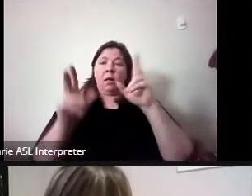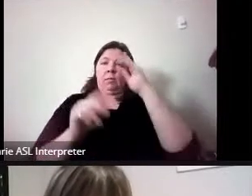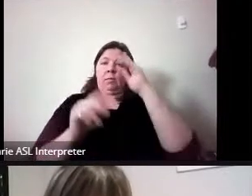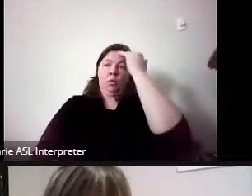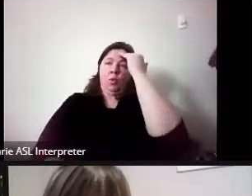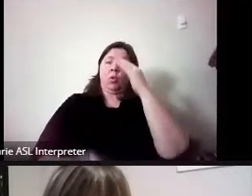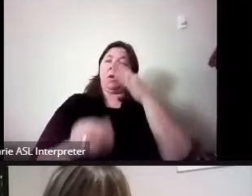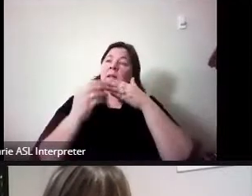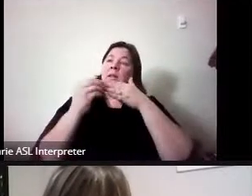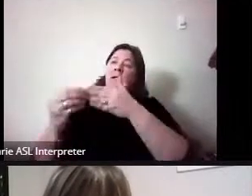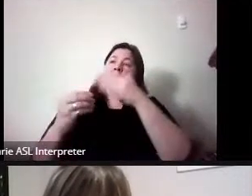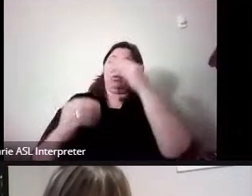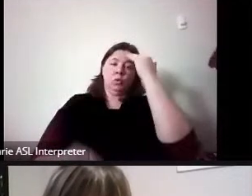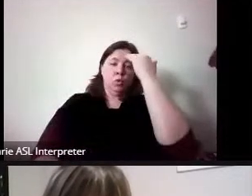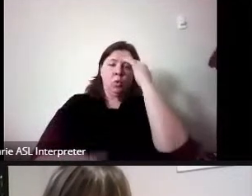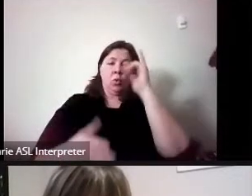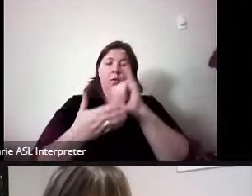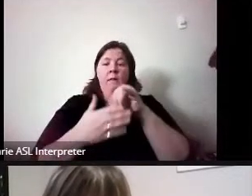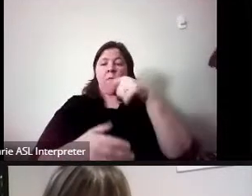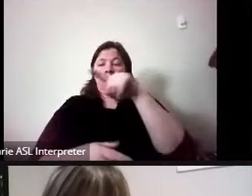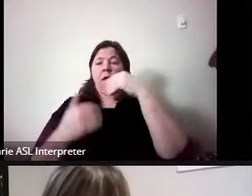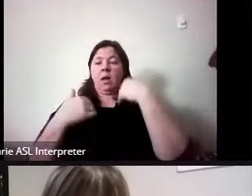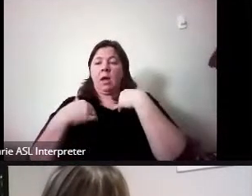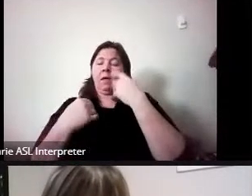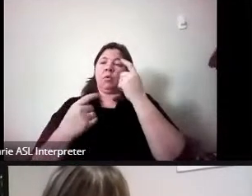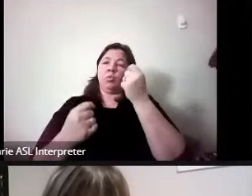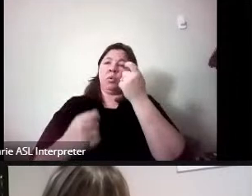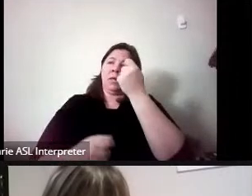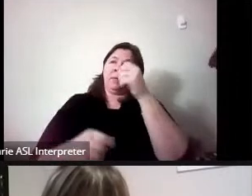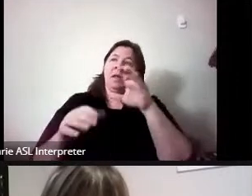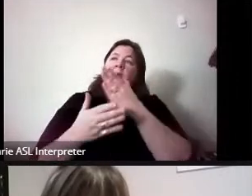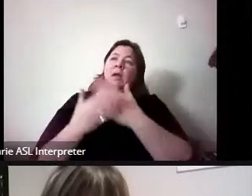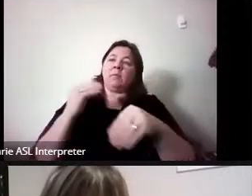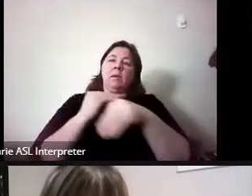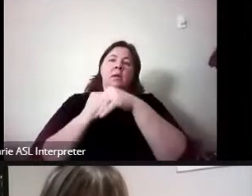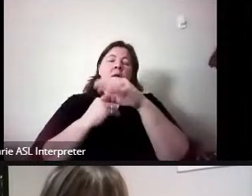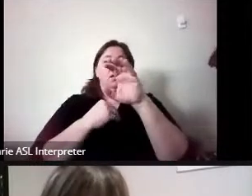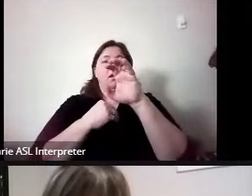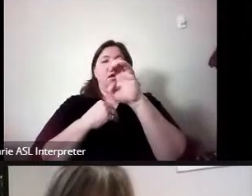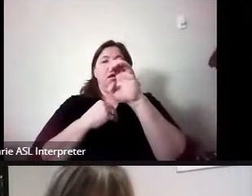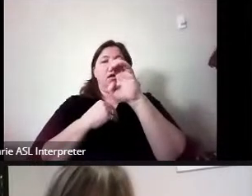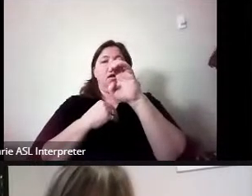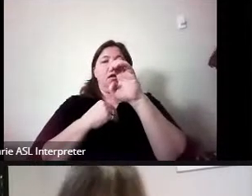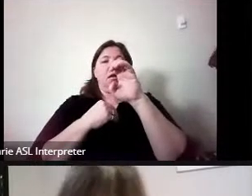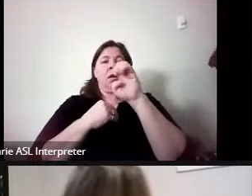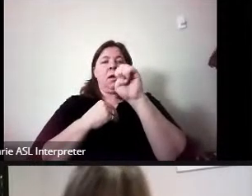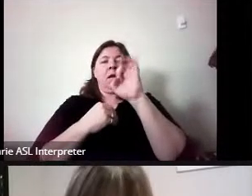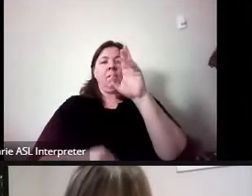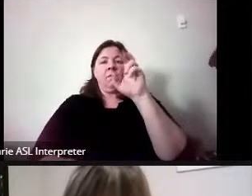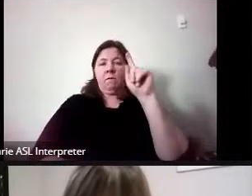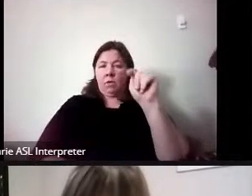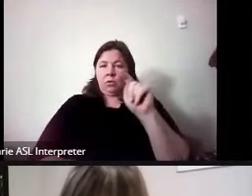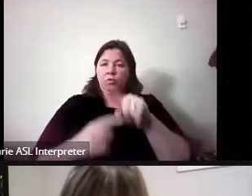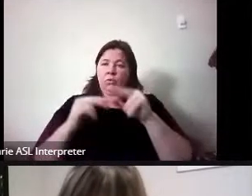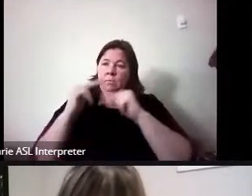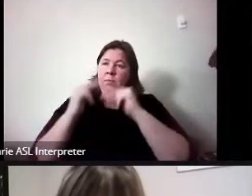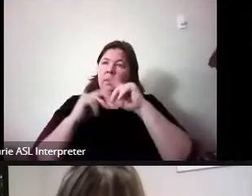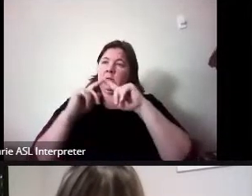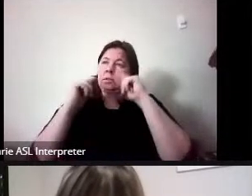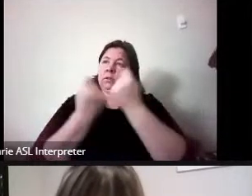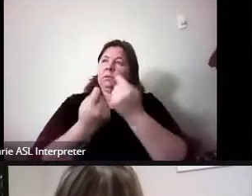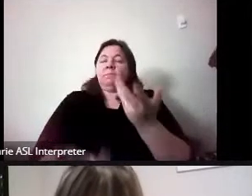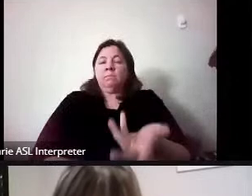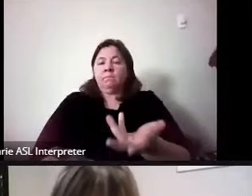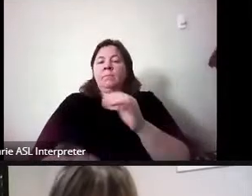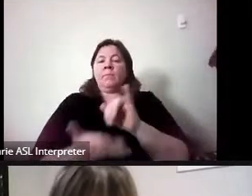the leaders know, they have to little bit put some extra effort to build their teams, you know, and